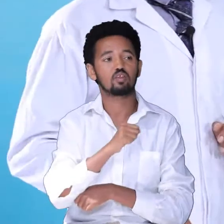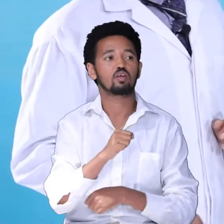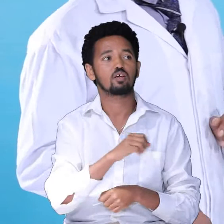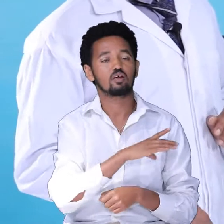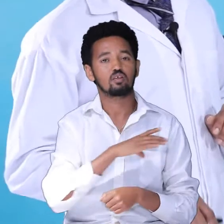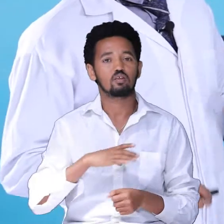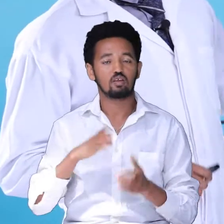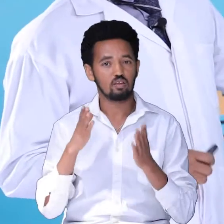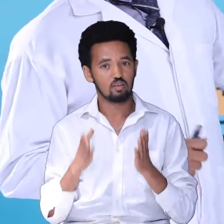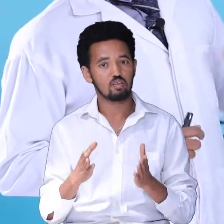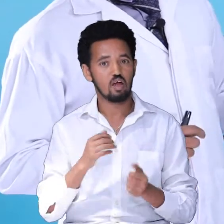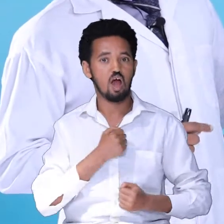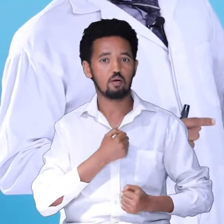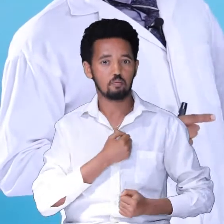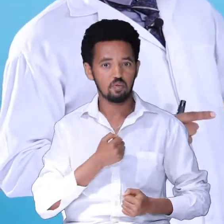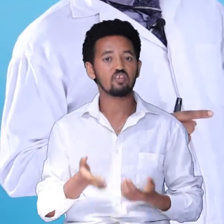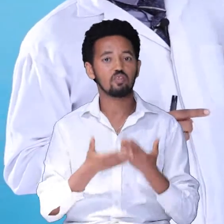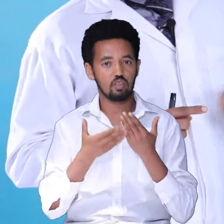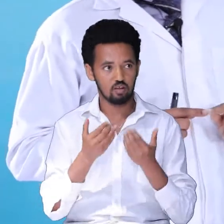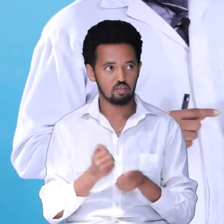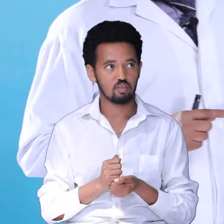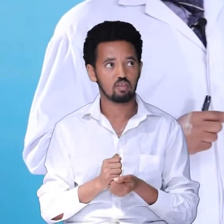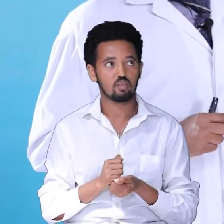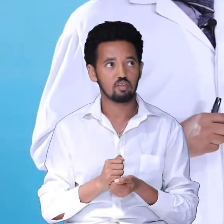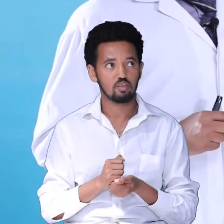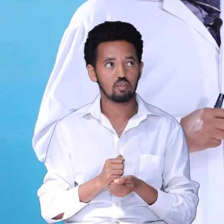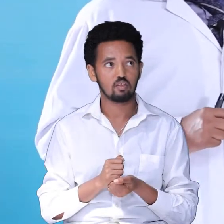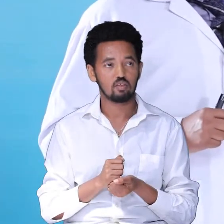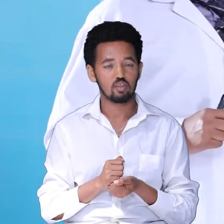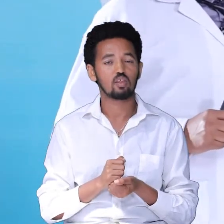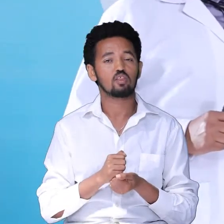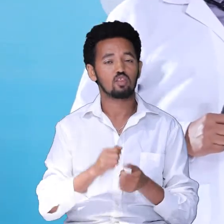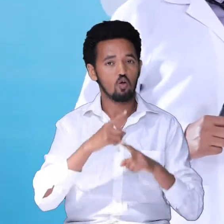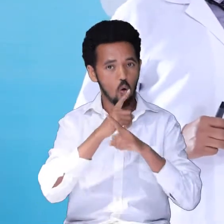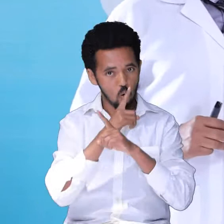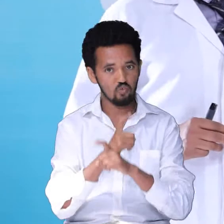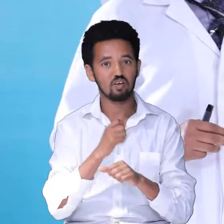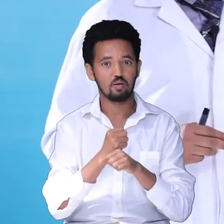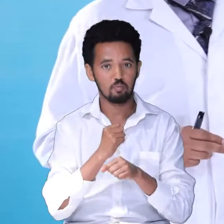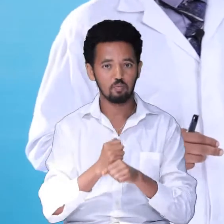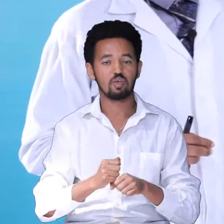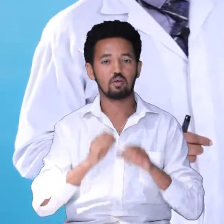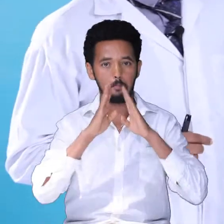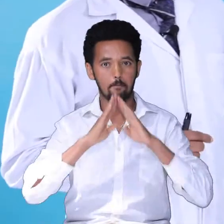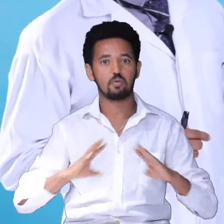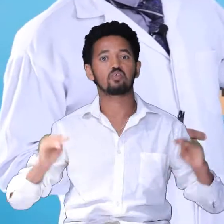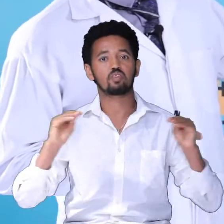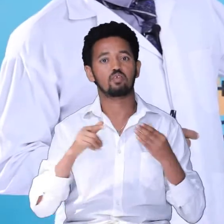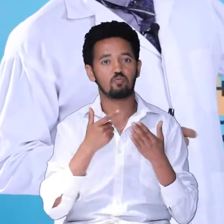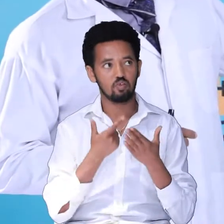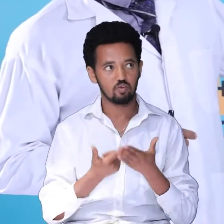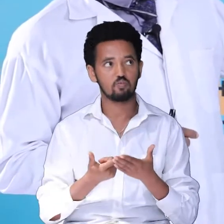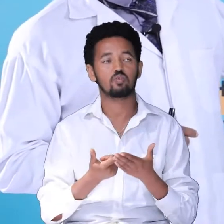easily. Then Napoleon persuaded the Austrians to make peace by allowing them to